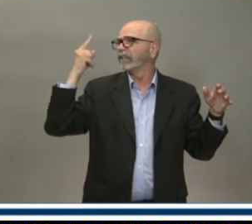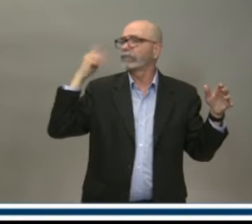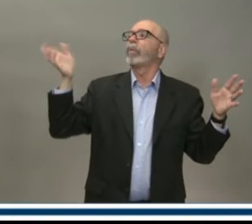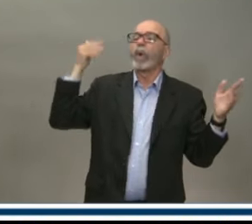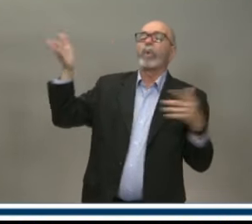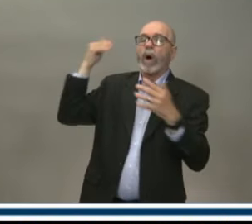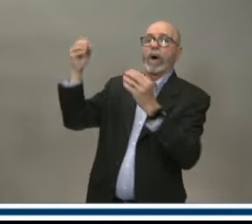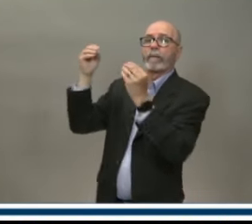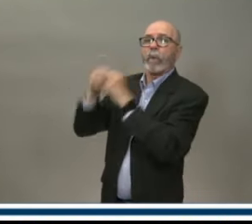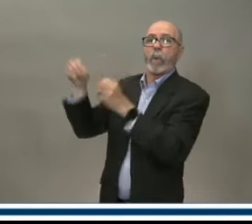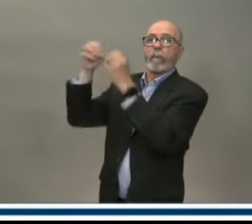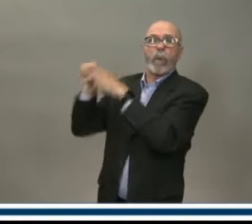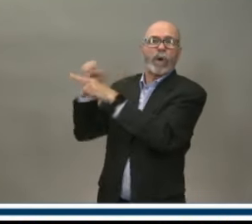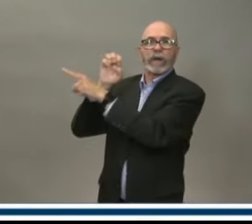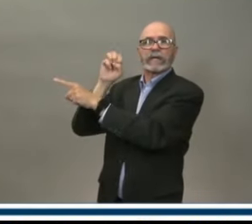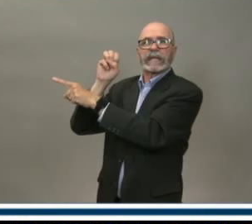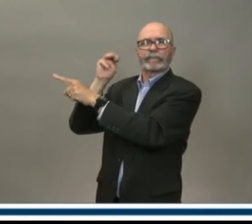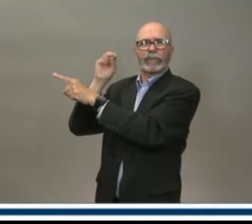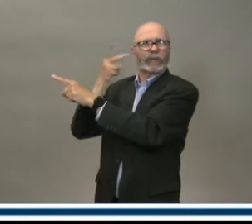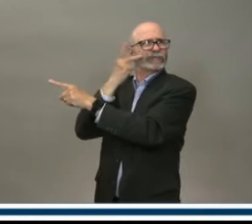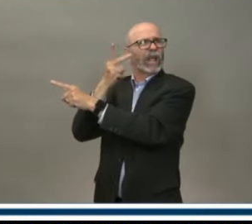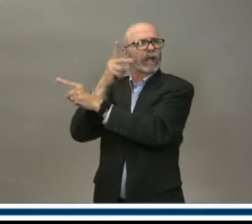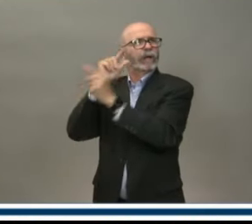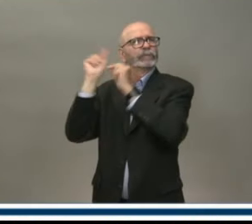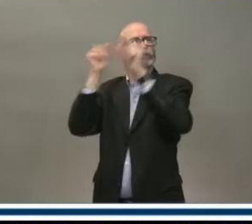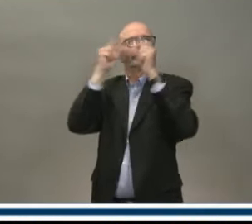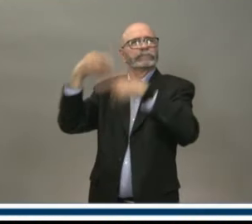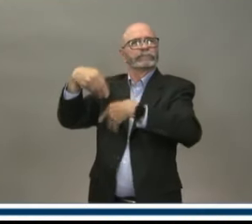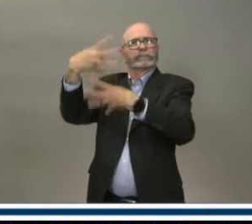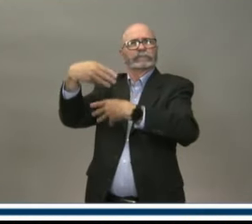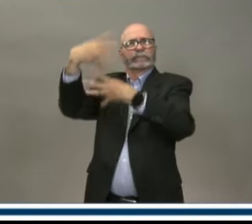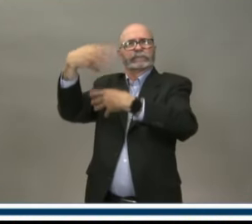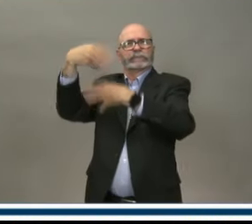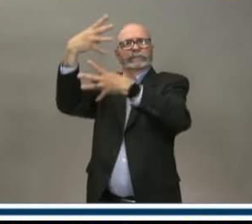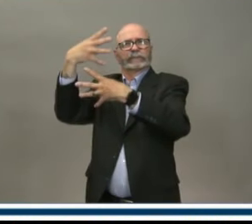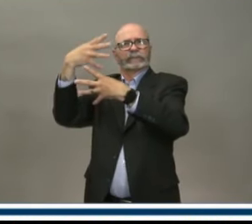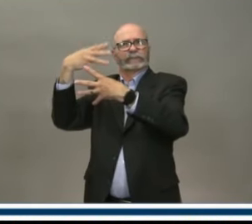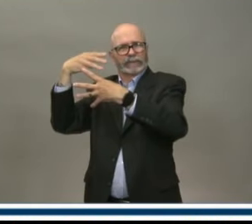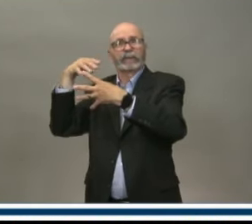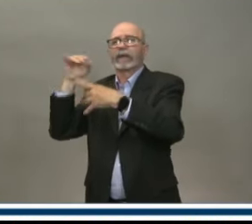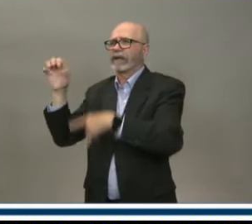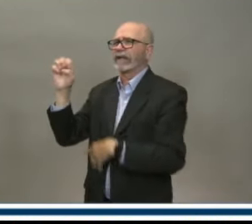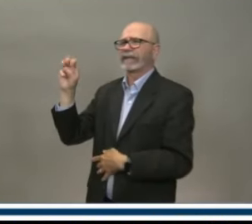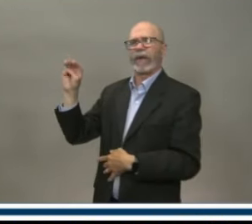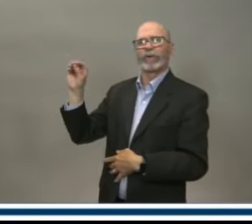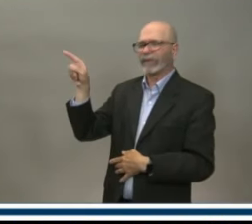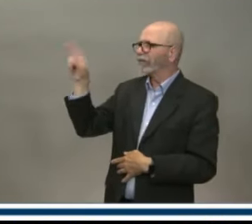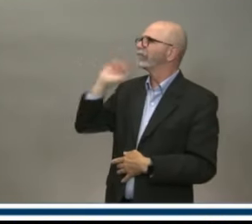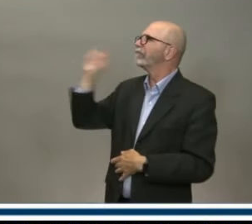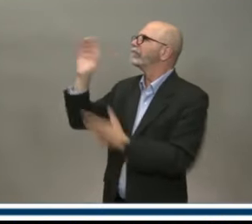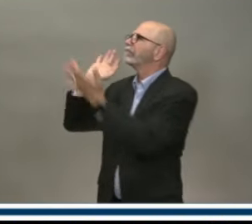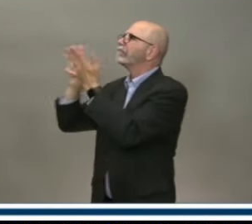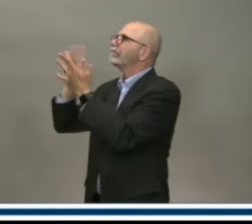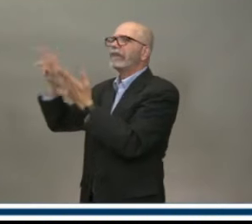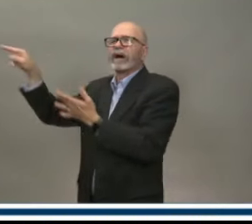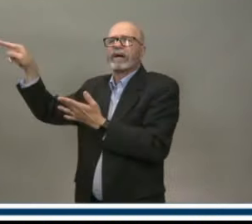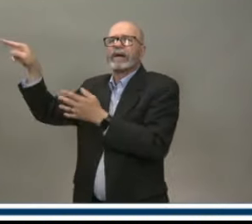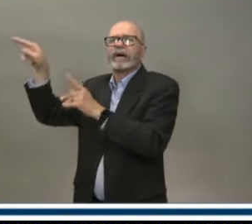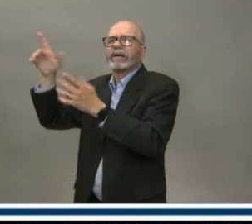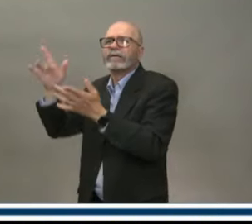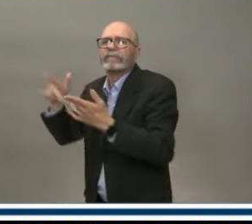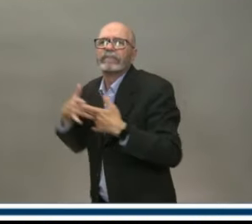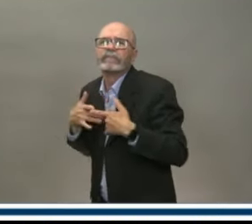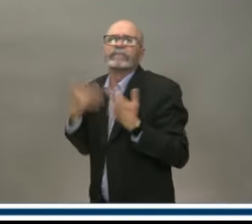EMO staff were seeing on Twitter, they called in the support staff around the alert message